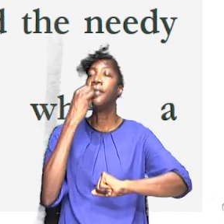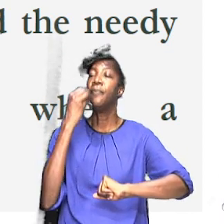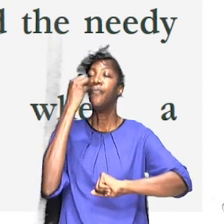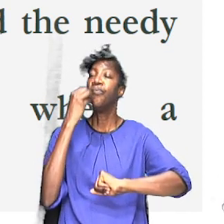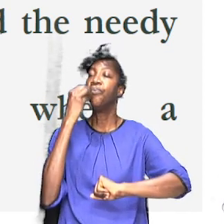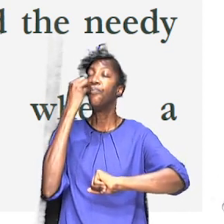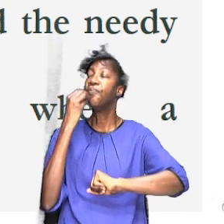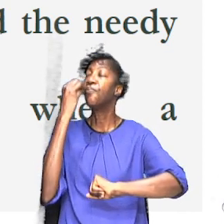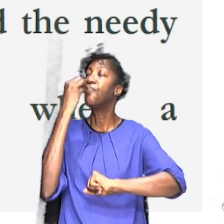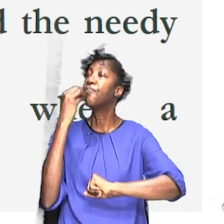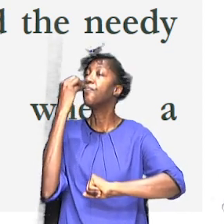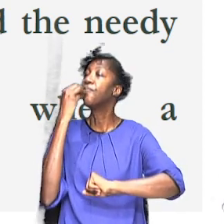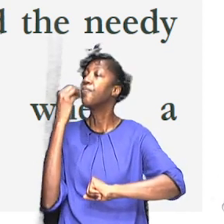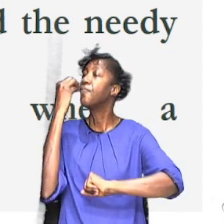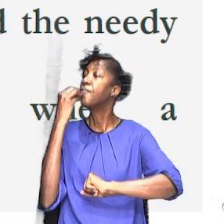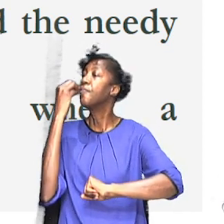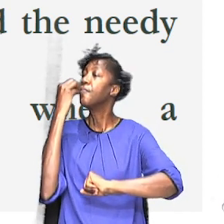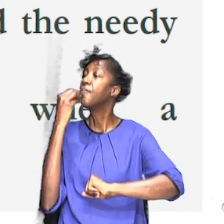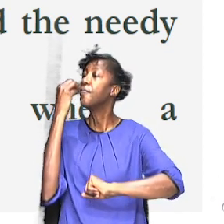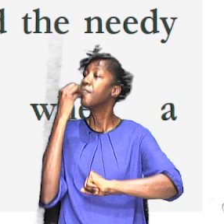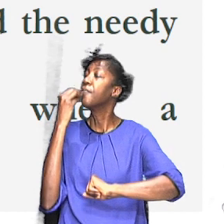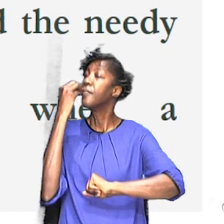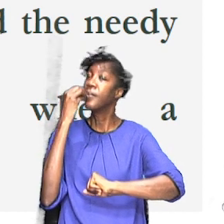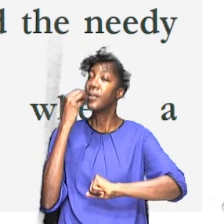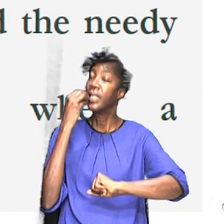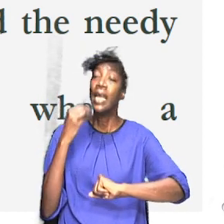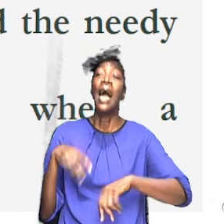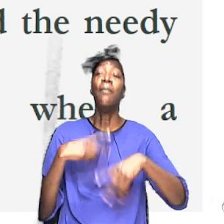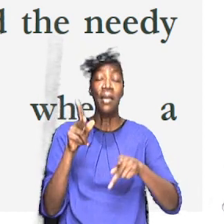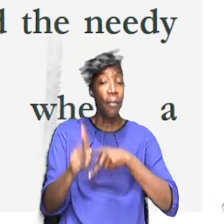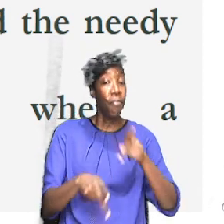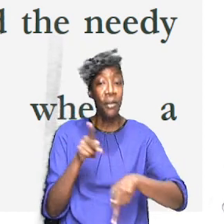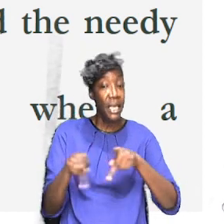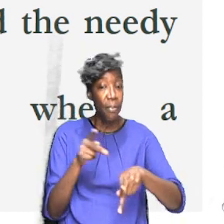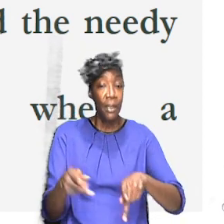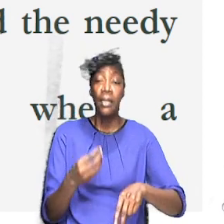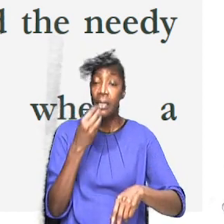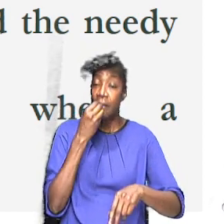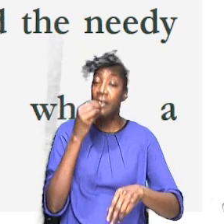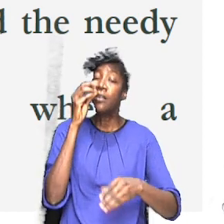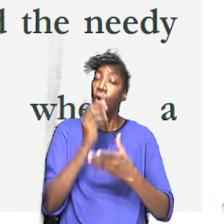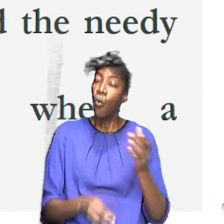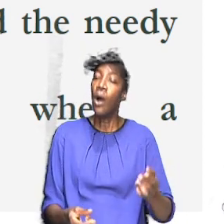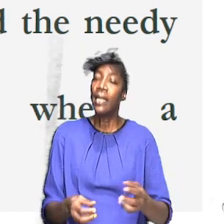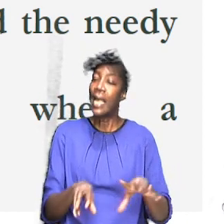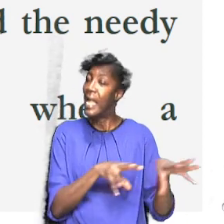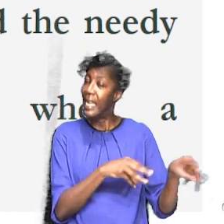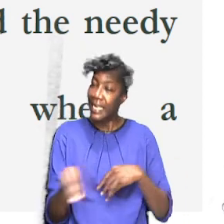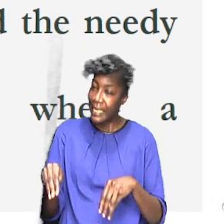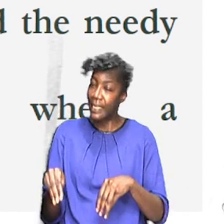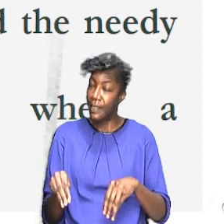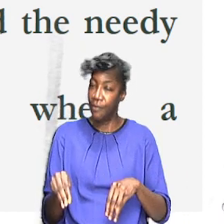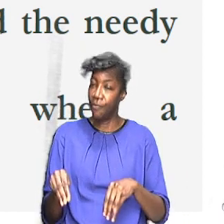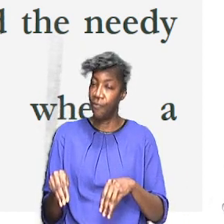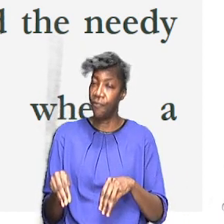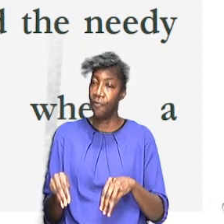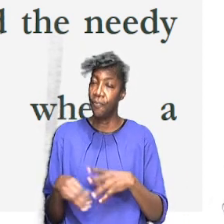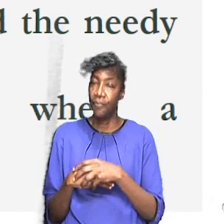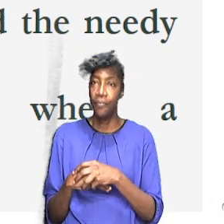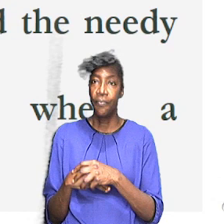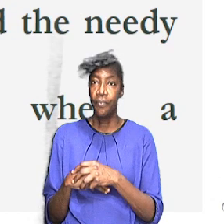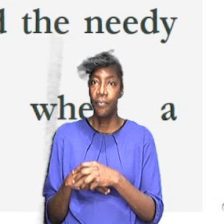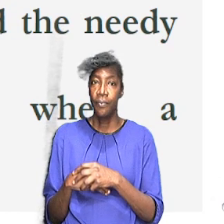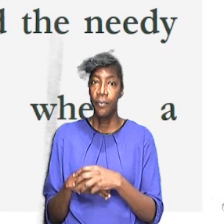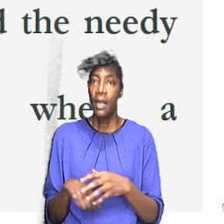social custom allowed the needy people to partake and to in some of the leftovers that took place there. And another thing